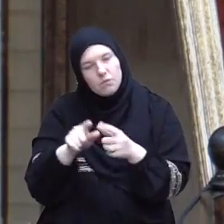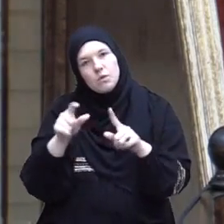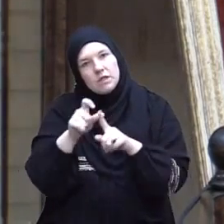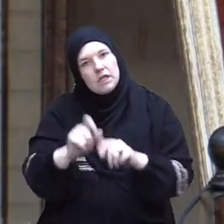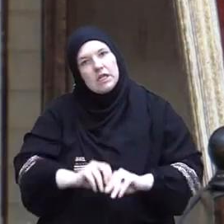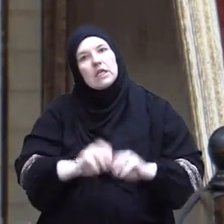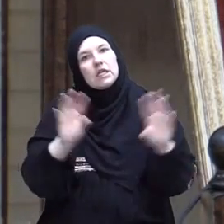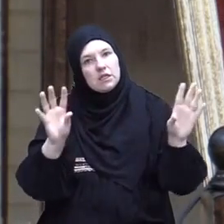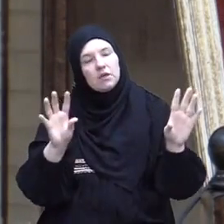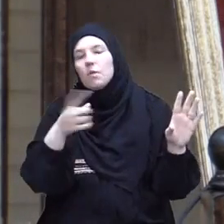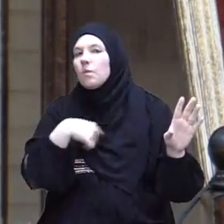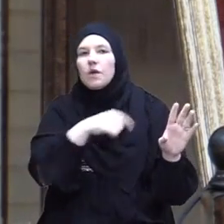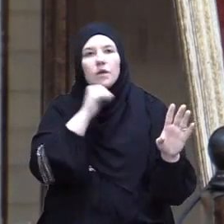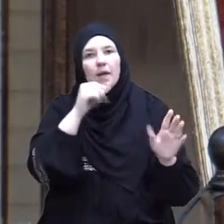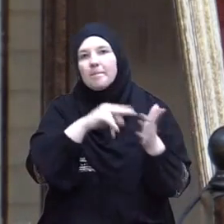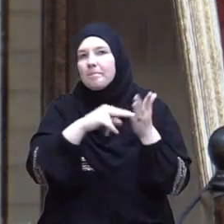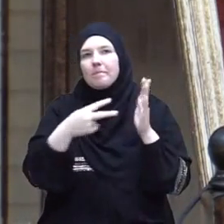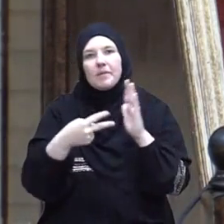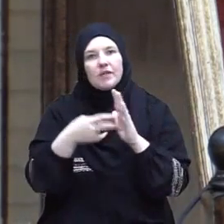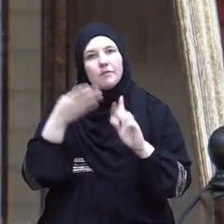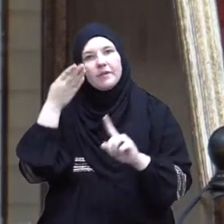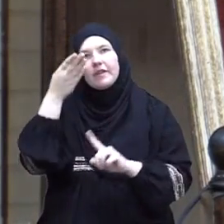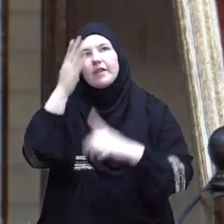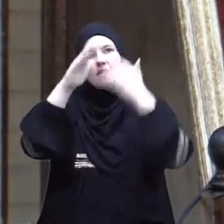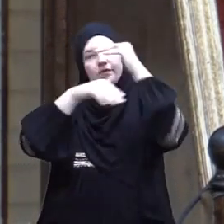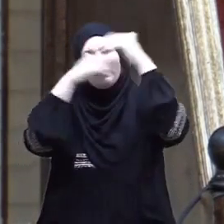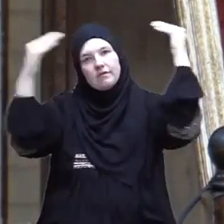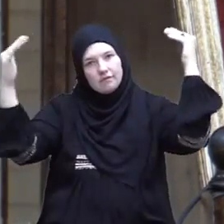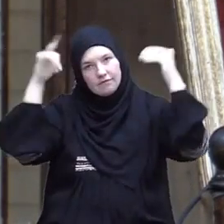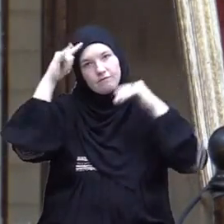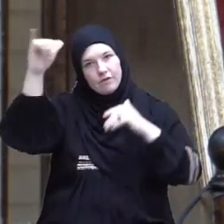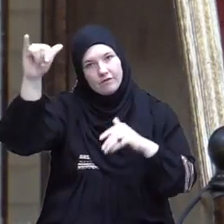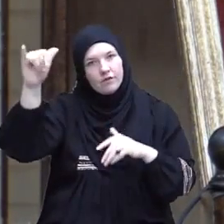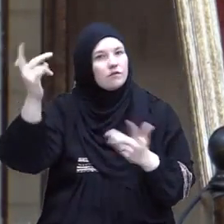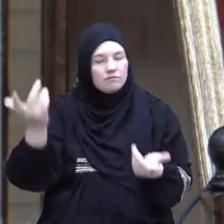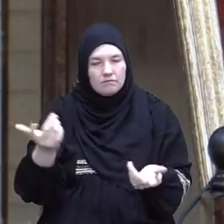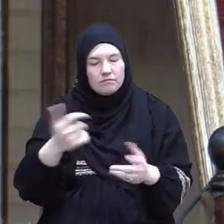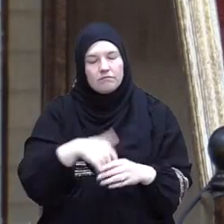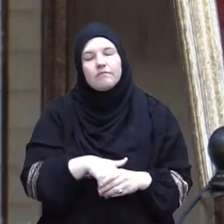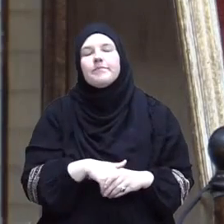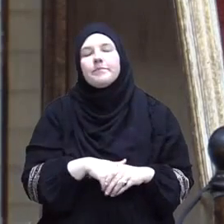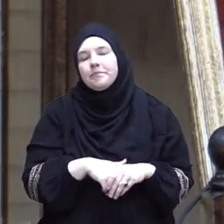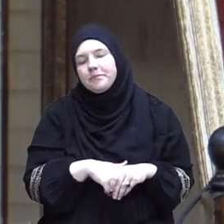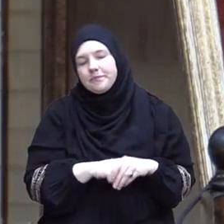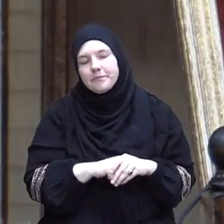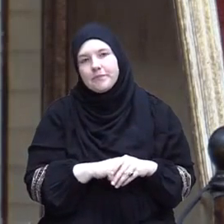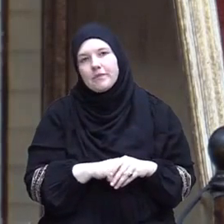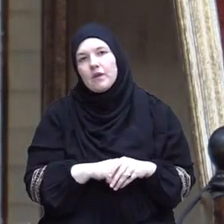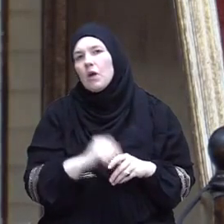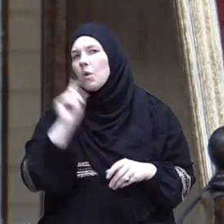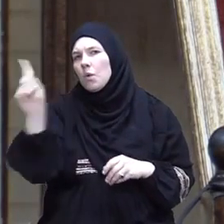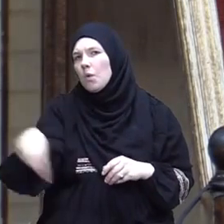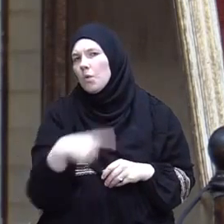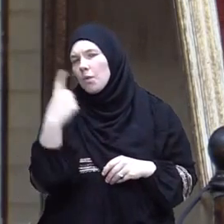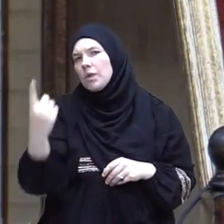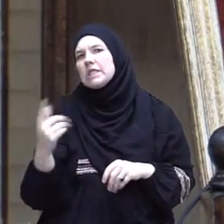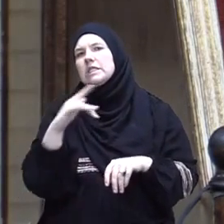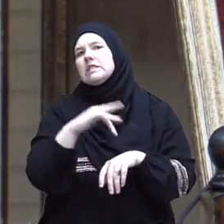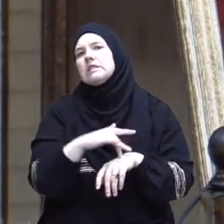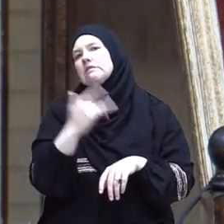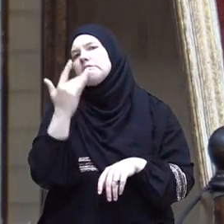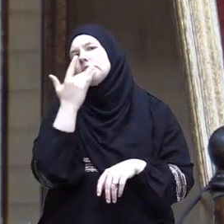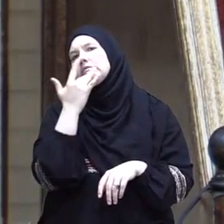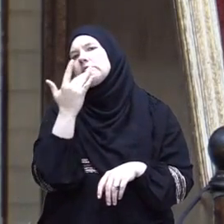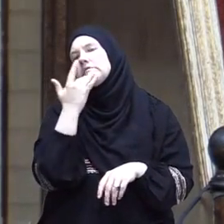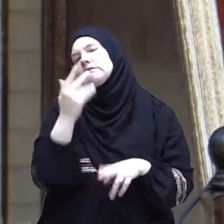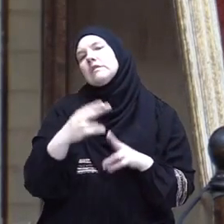not intended to be in paradise at that time eternally. It was only like, if you